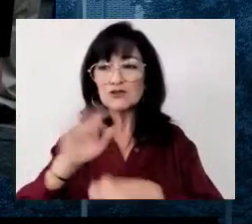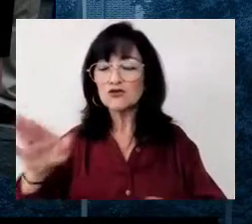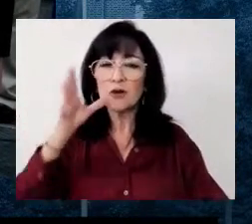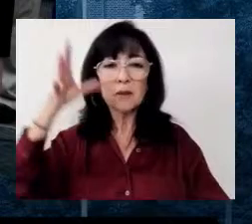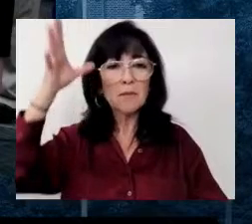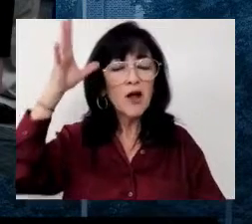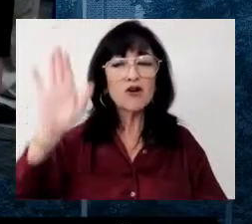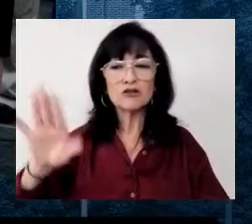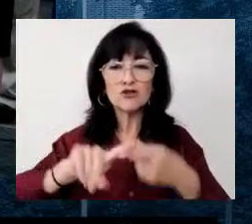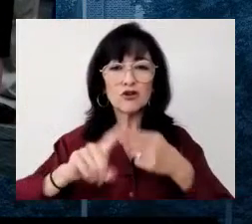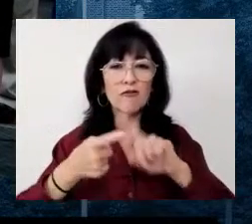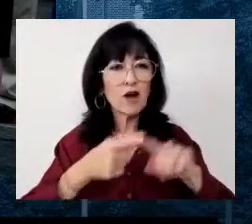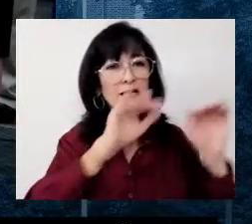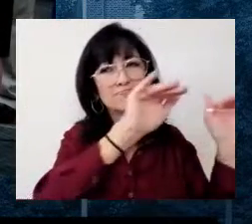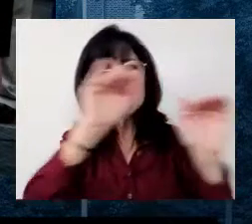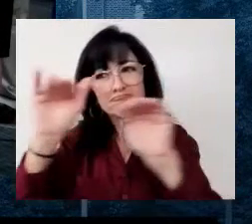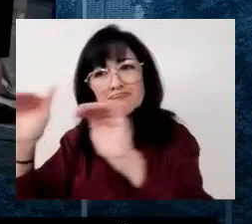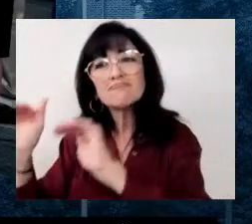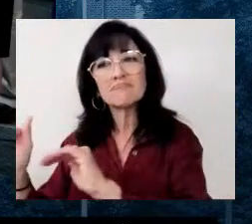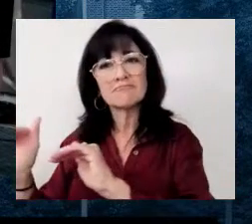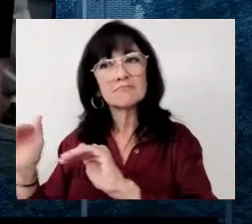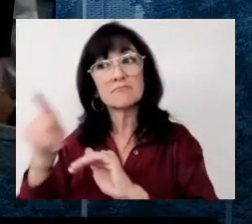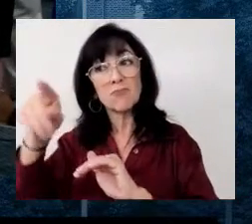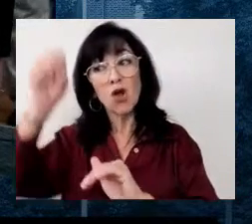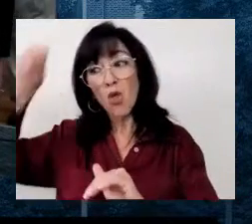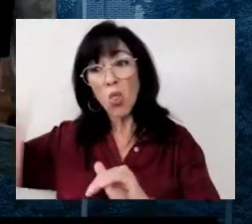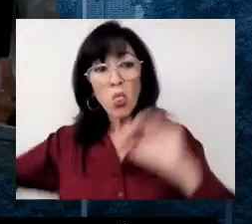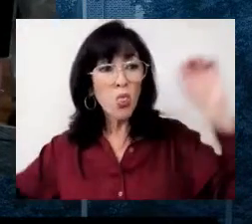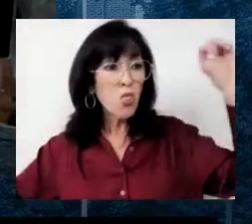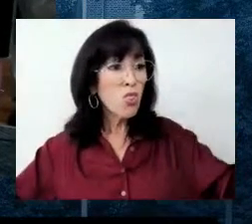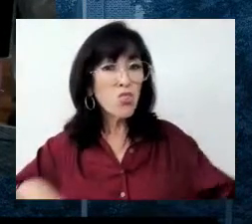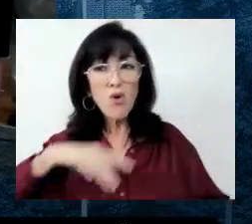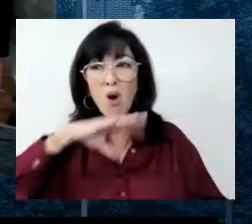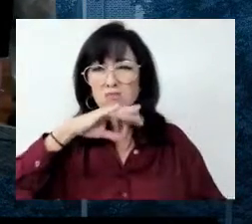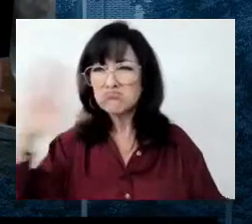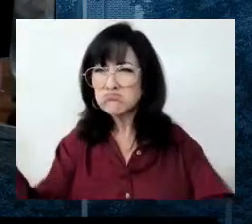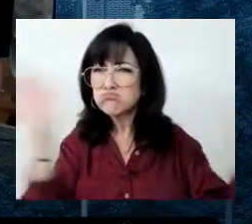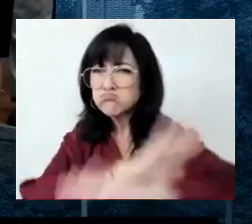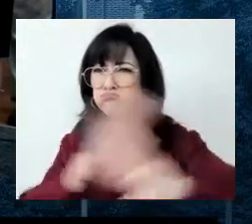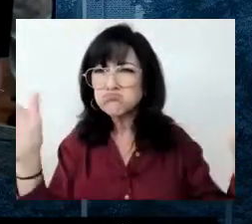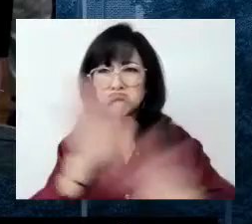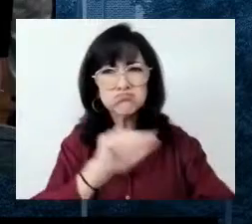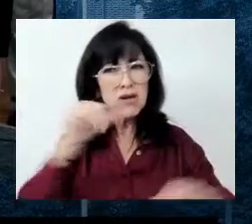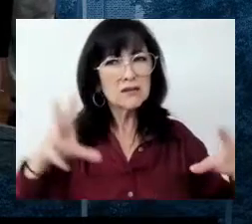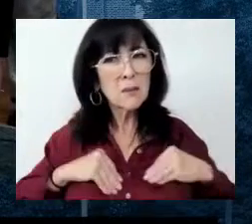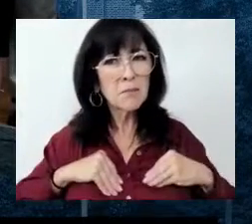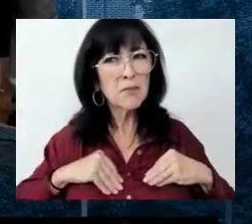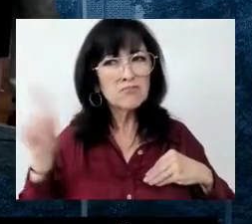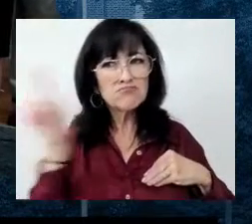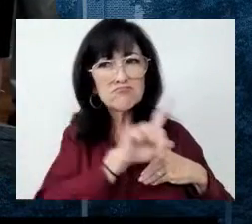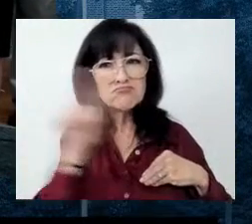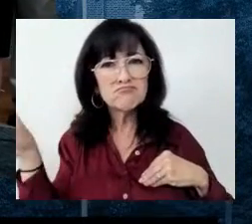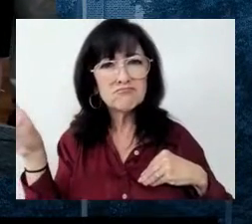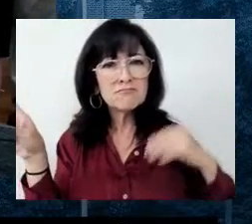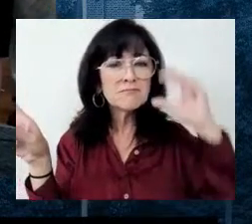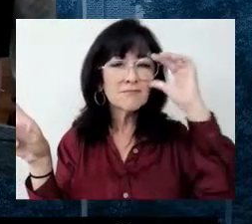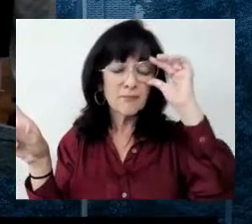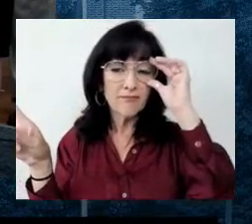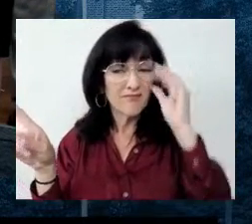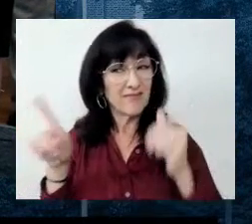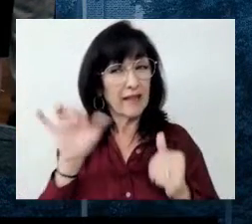friends, that it's just unacceptable to roll down the window in your car and throw litter out, which is essentially mostly what happens.